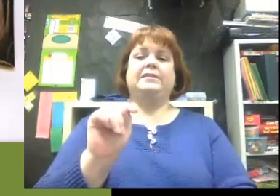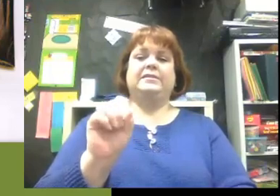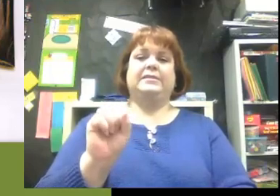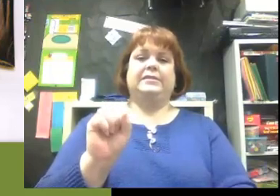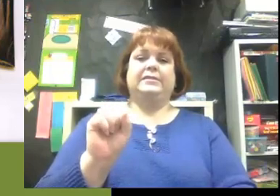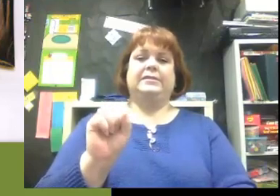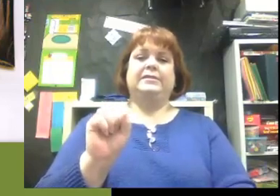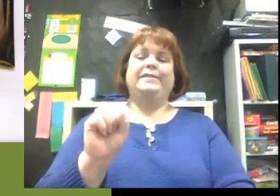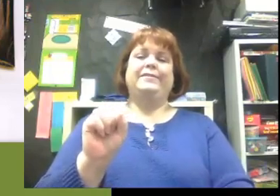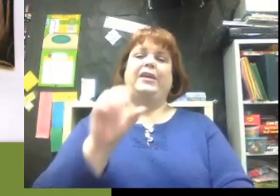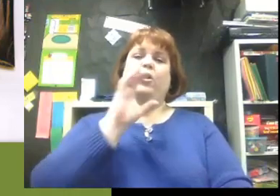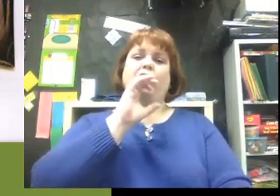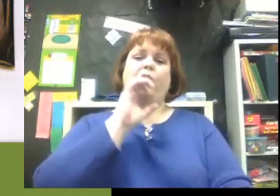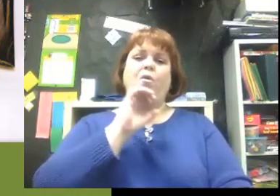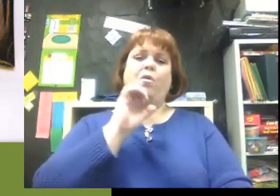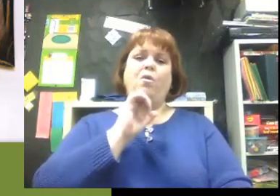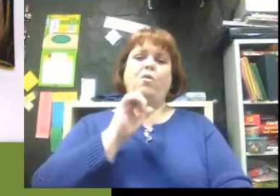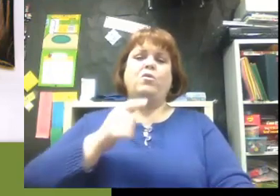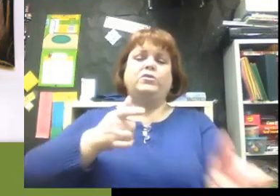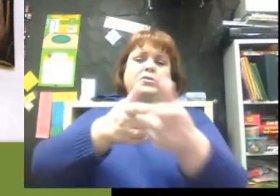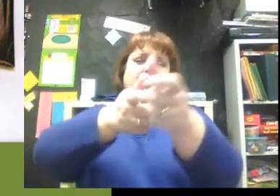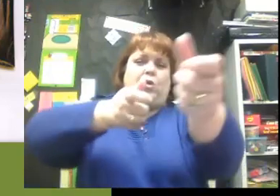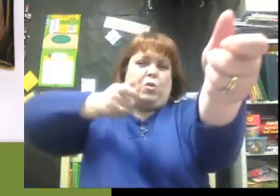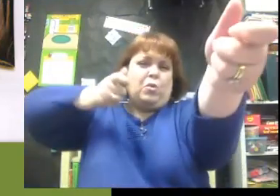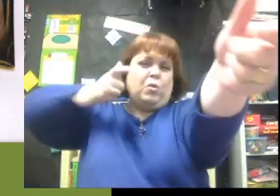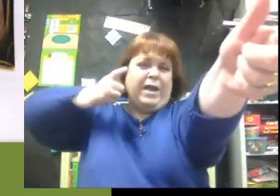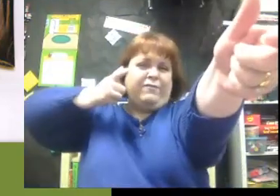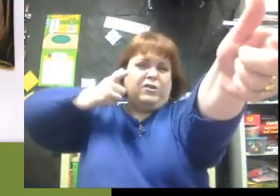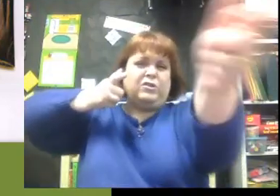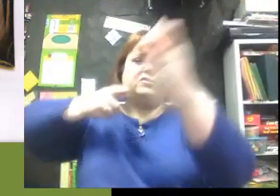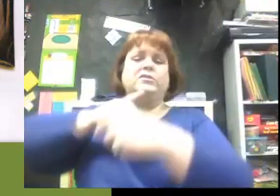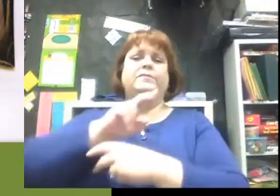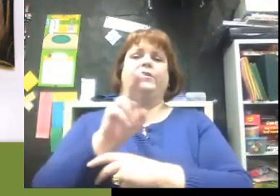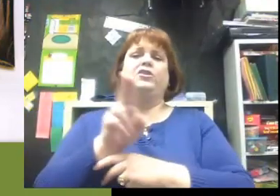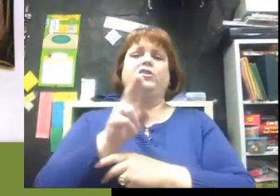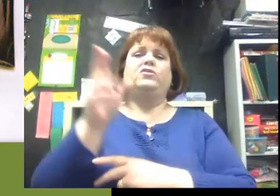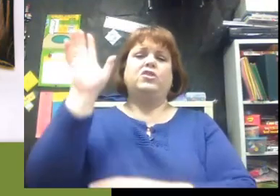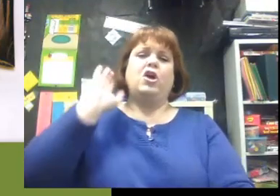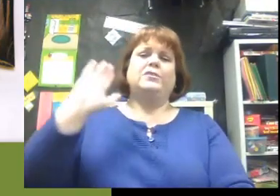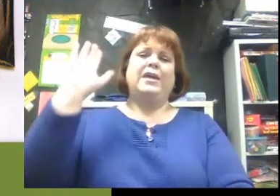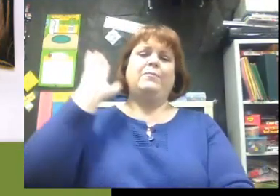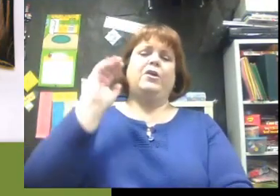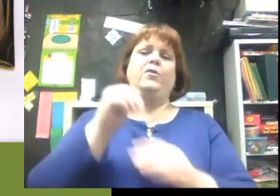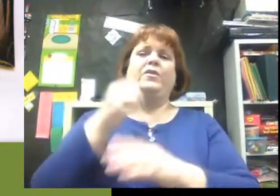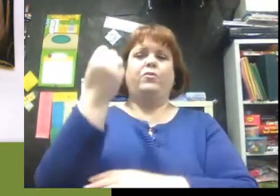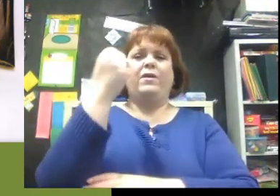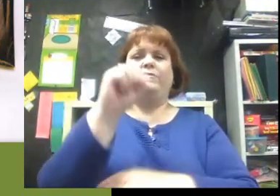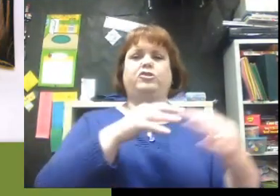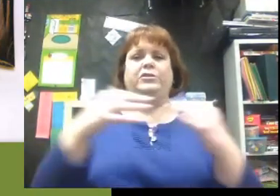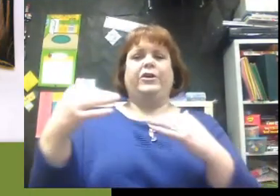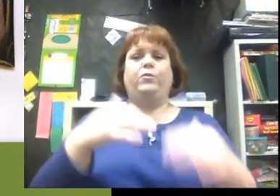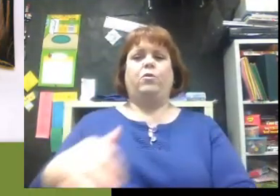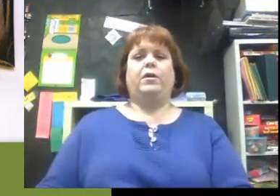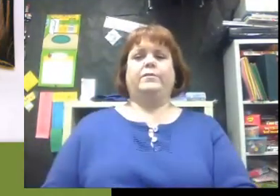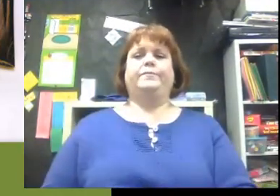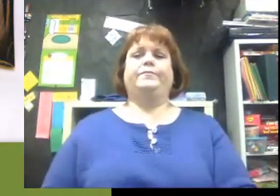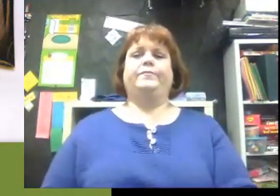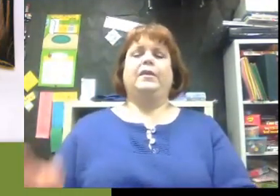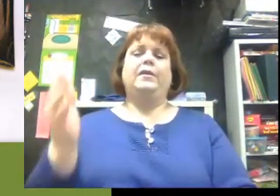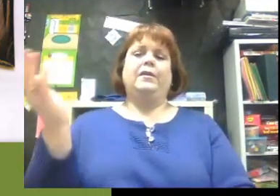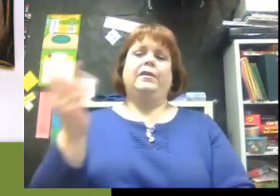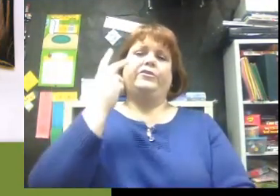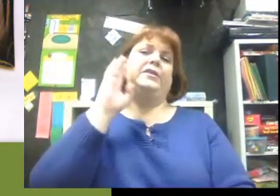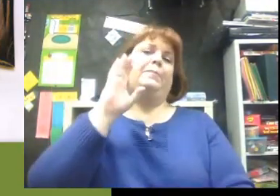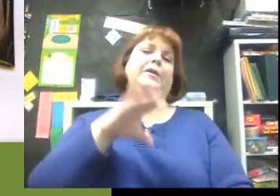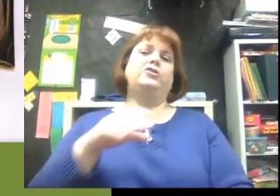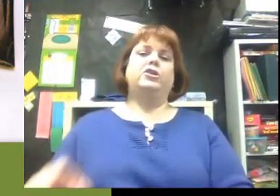Muskets, they are old rifles used a long time ago in the Revolutionary War.